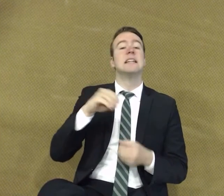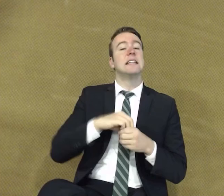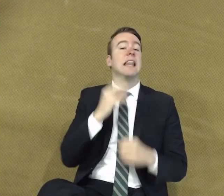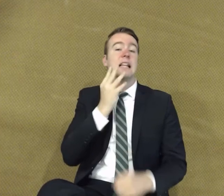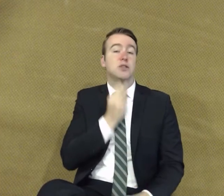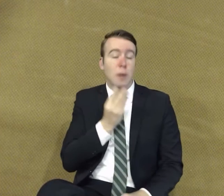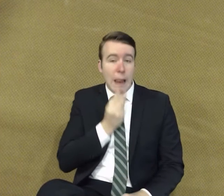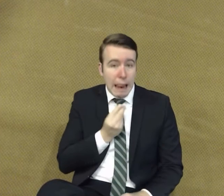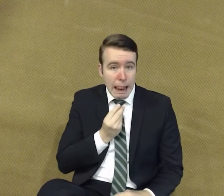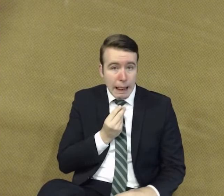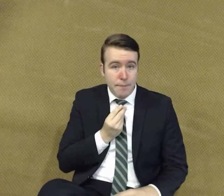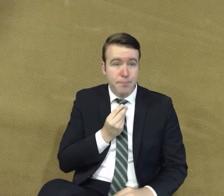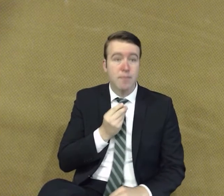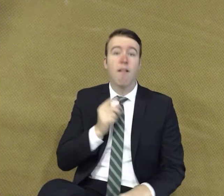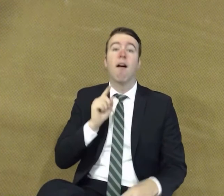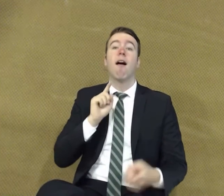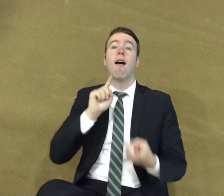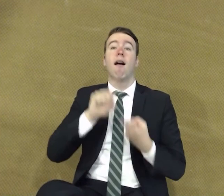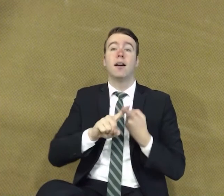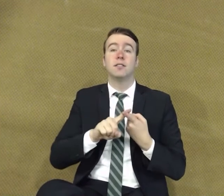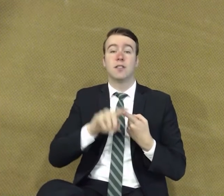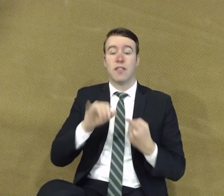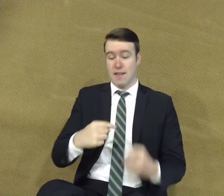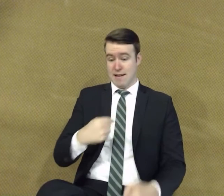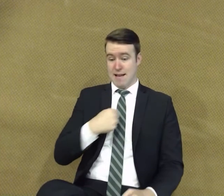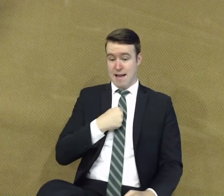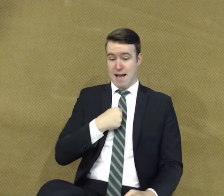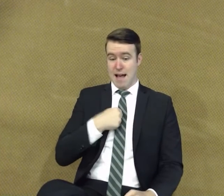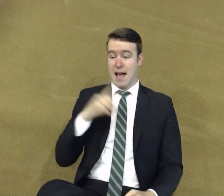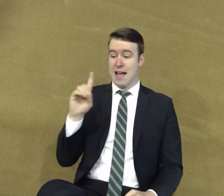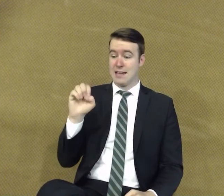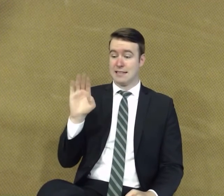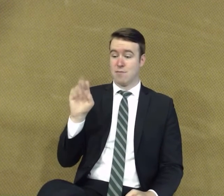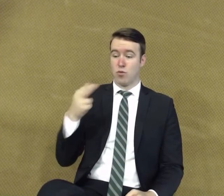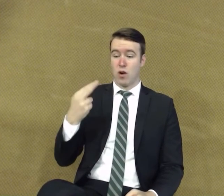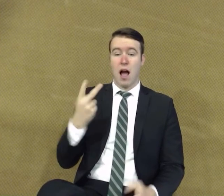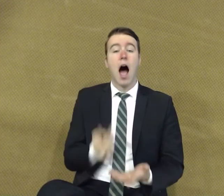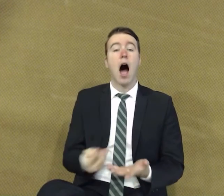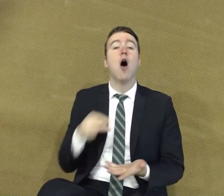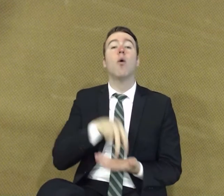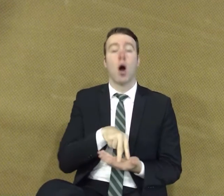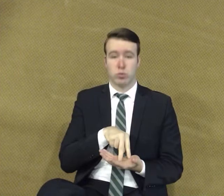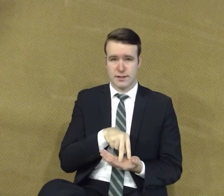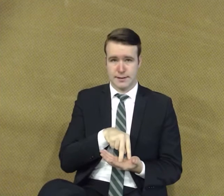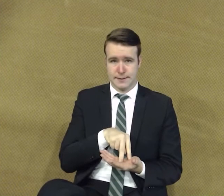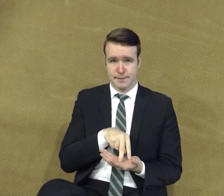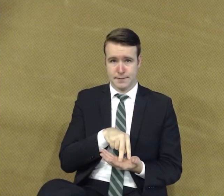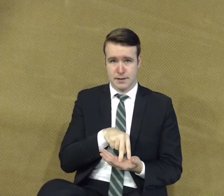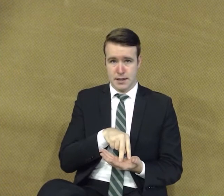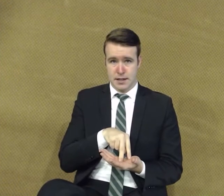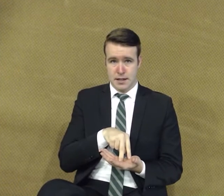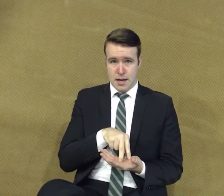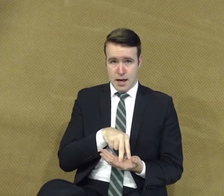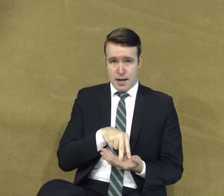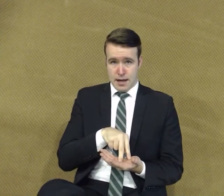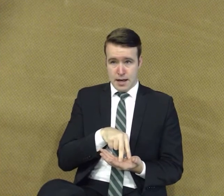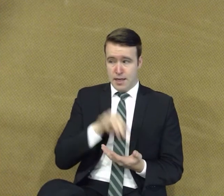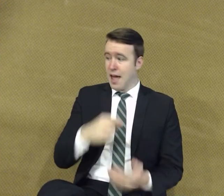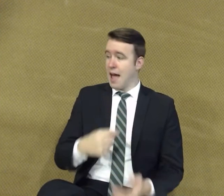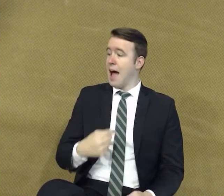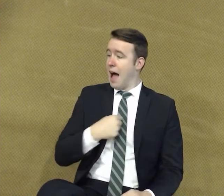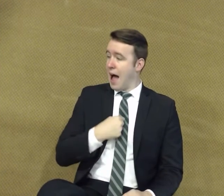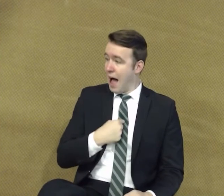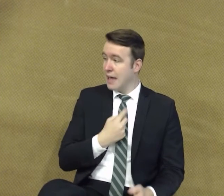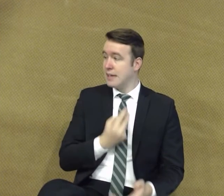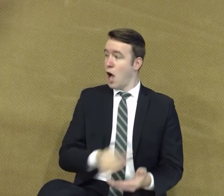Israel until that I, Deborah, arose. That